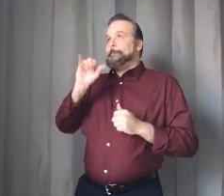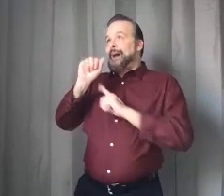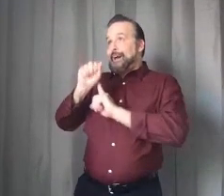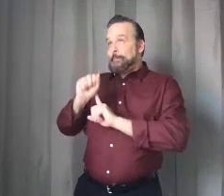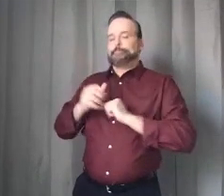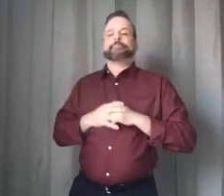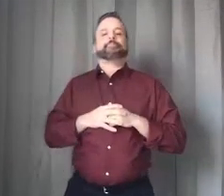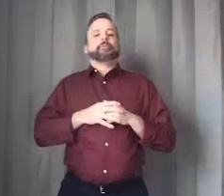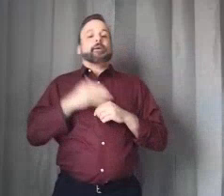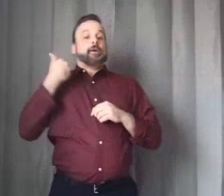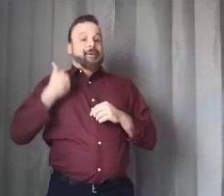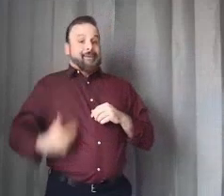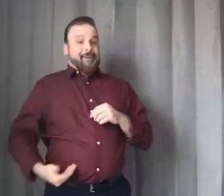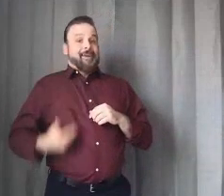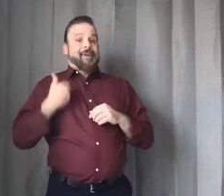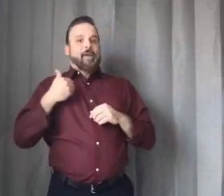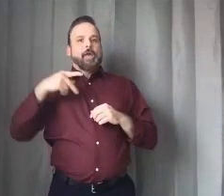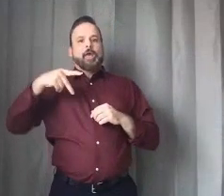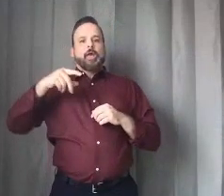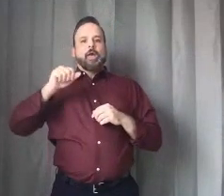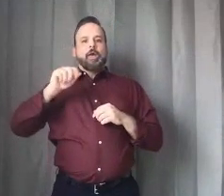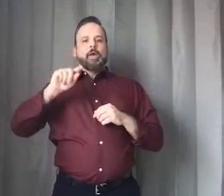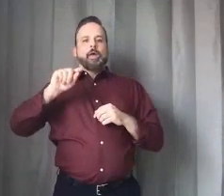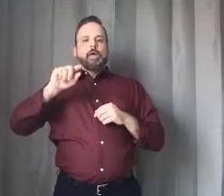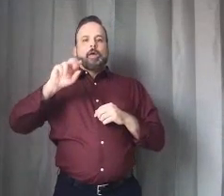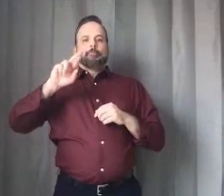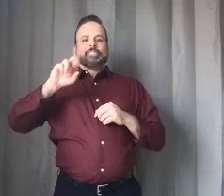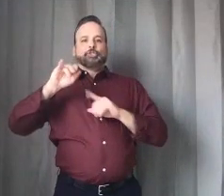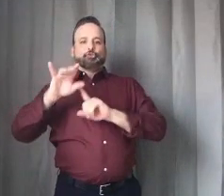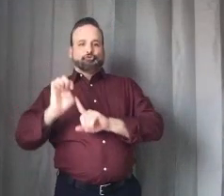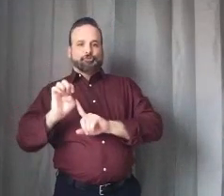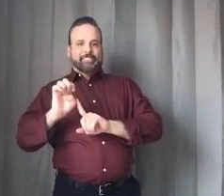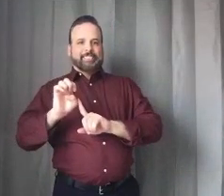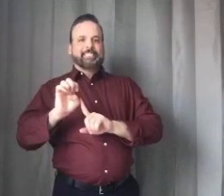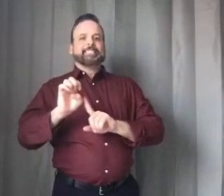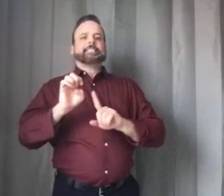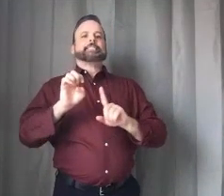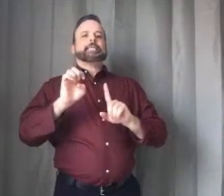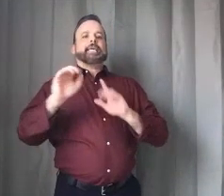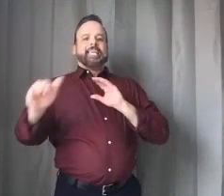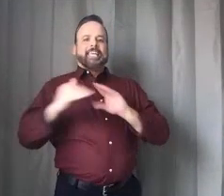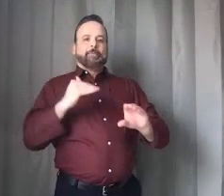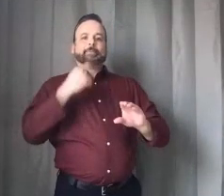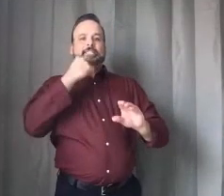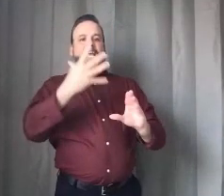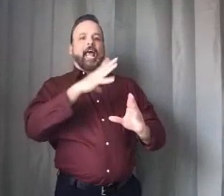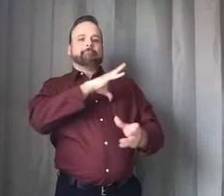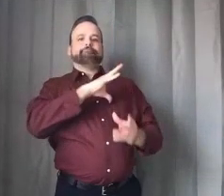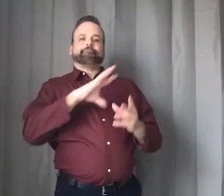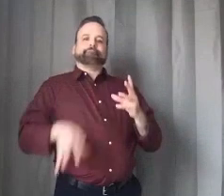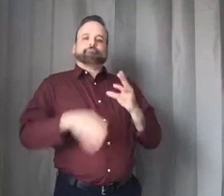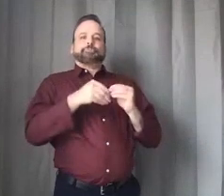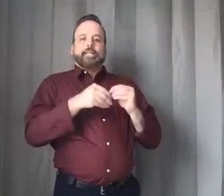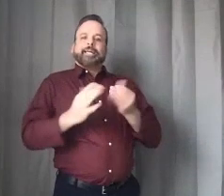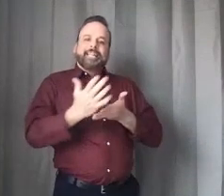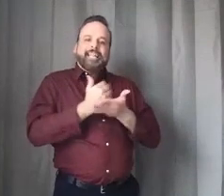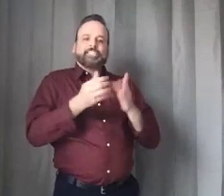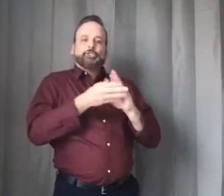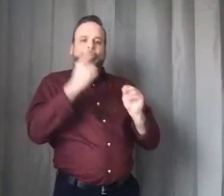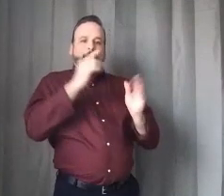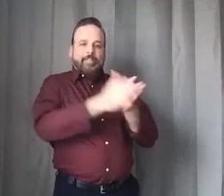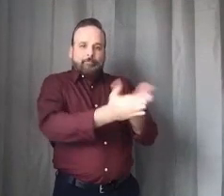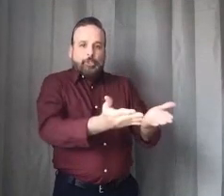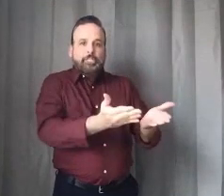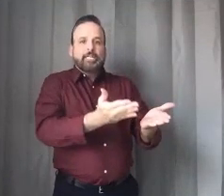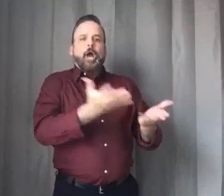So I, Patrice emailed me and was just like, I'm putting together this anthology. I'd really love you to be a part of it. And I was really